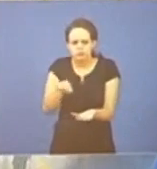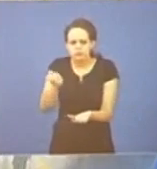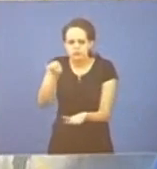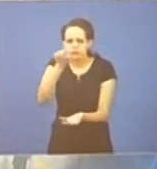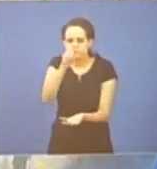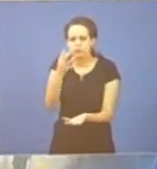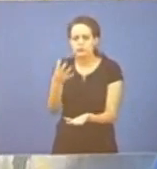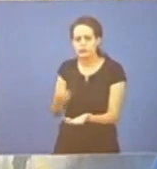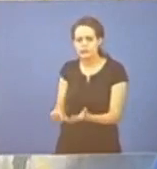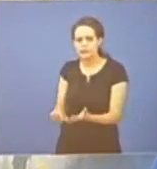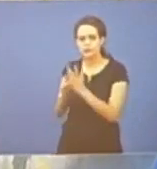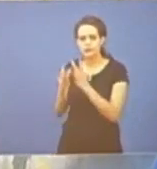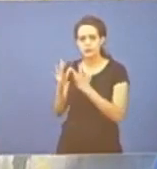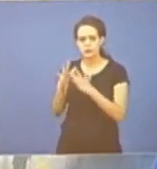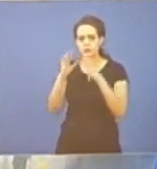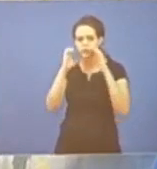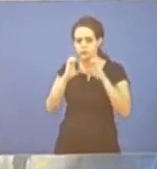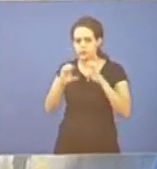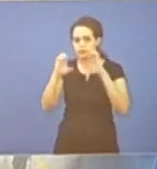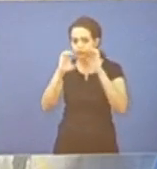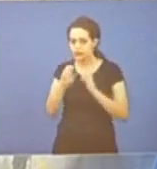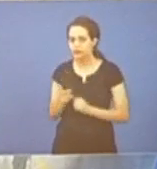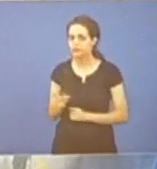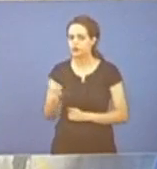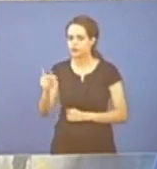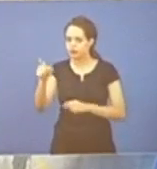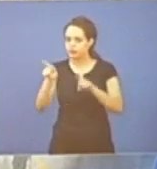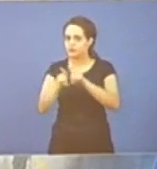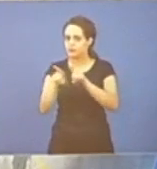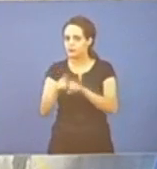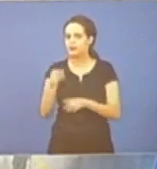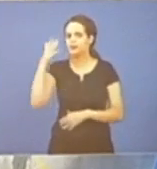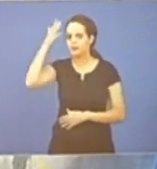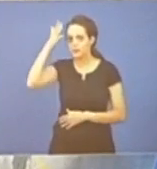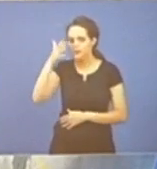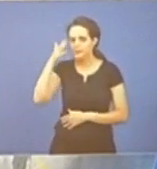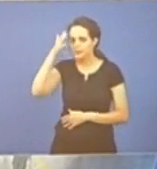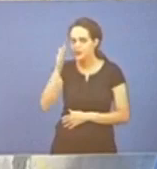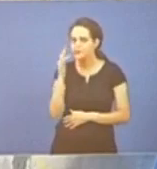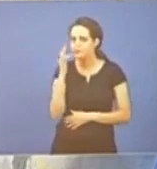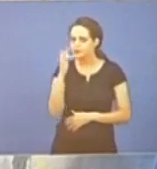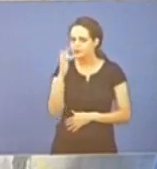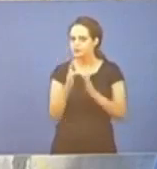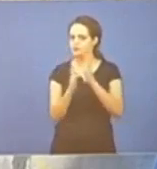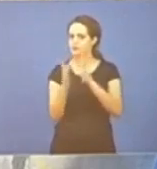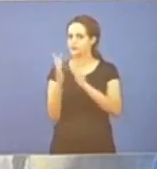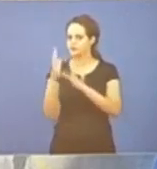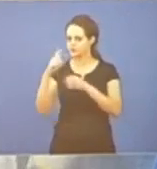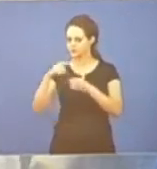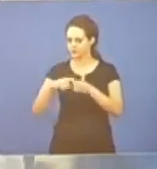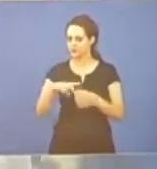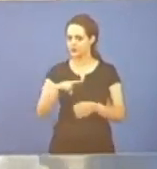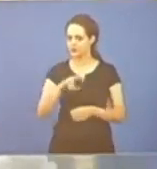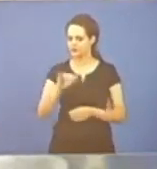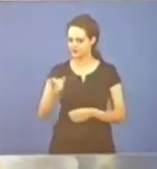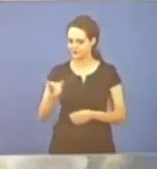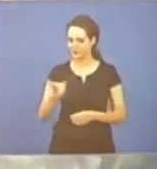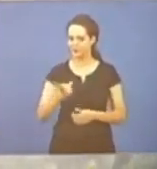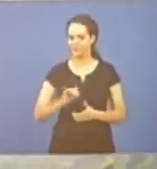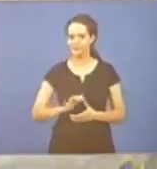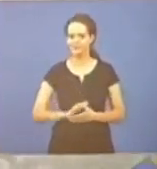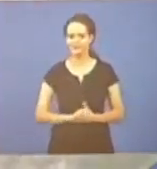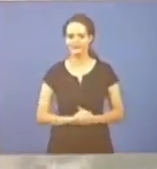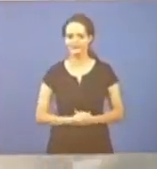People from all over the world are being reached out by the gospel and the message of the second come